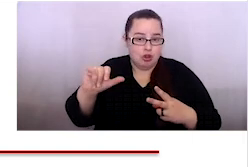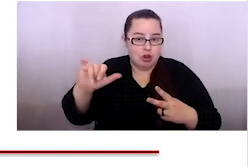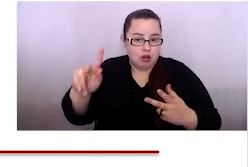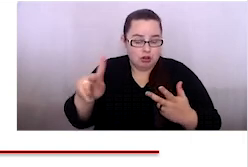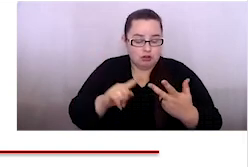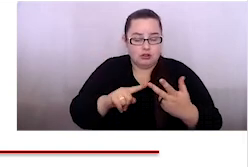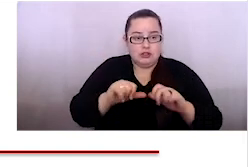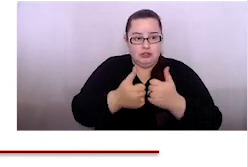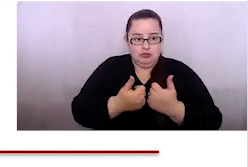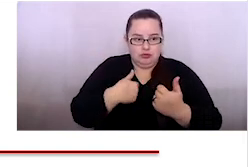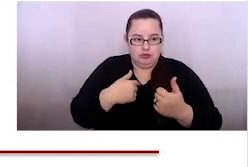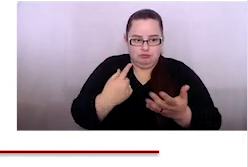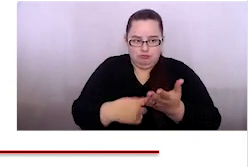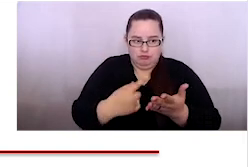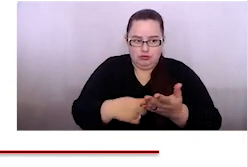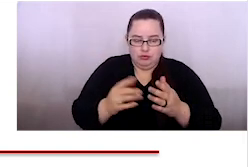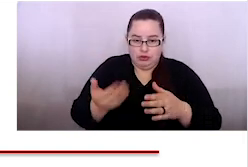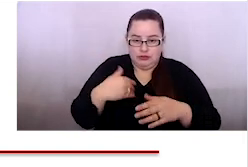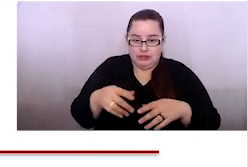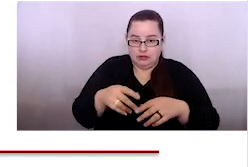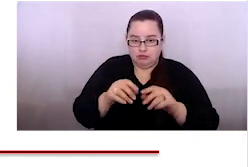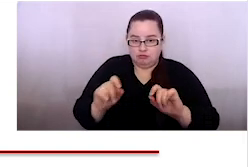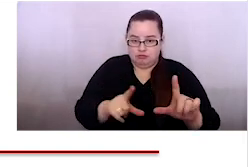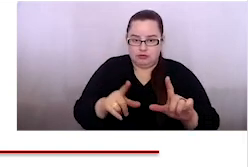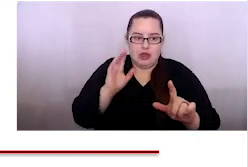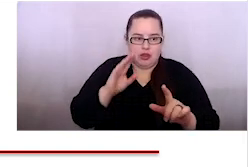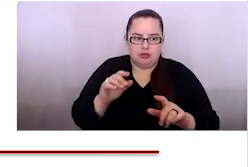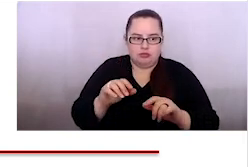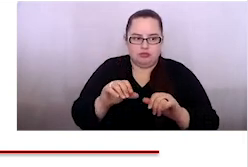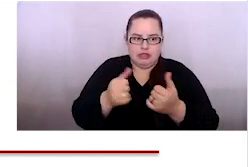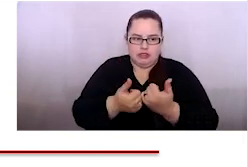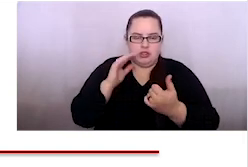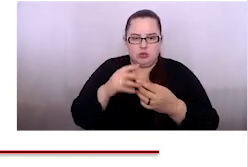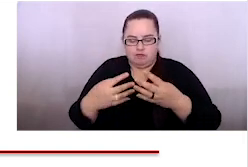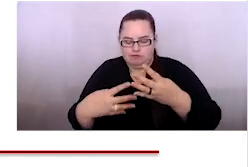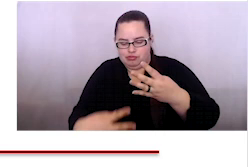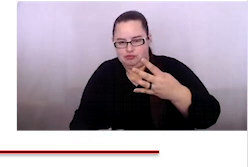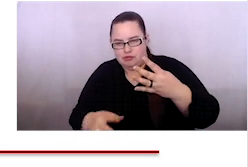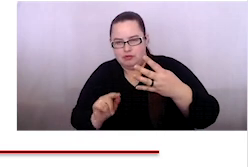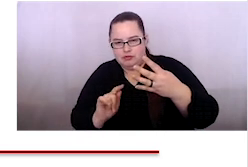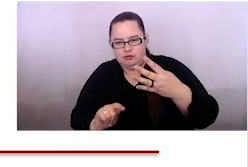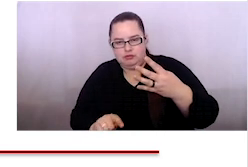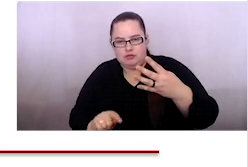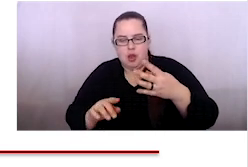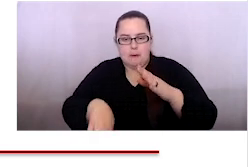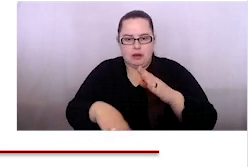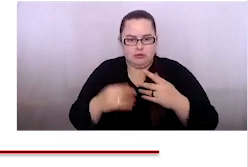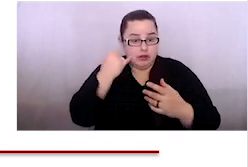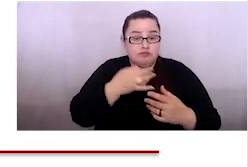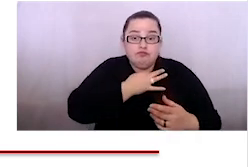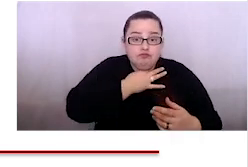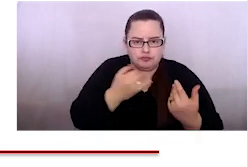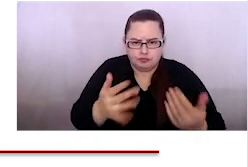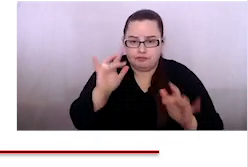the previous slide, their links will be at the bottom as well. So if you're interested, go ahead and feel free to click any of those links.